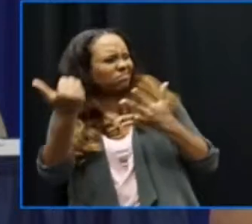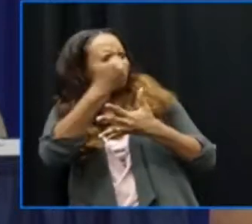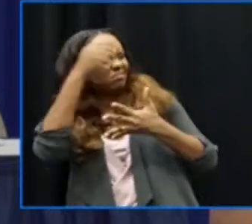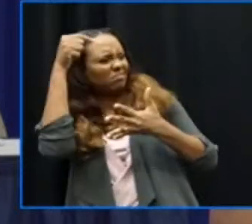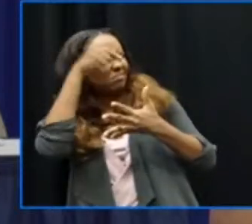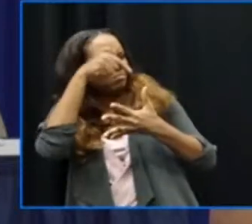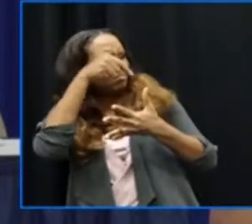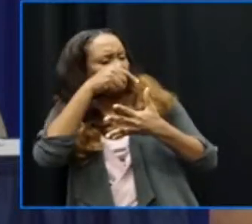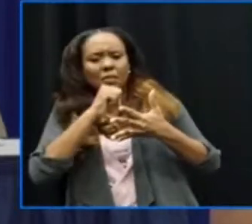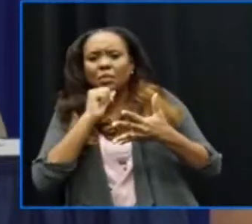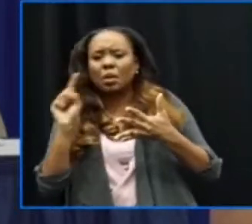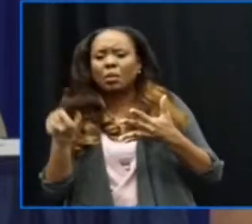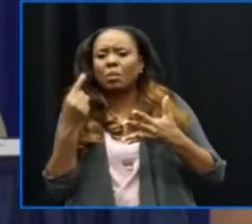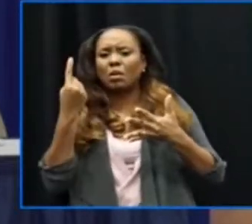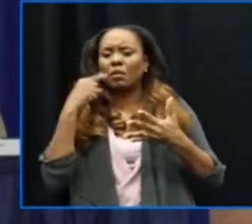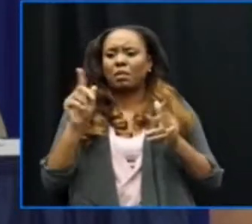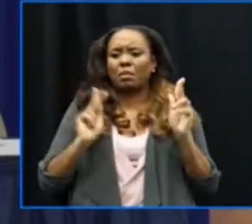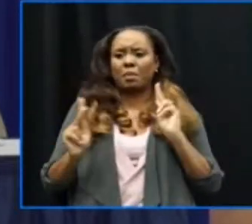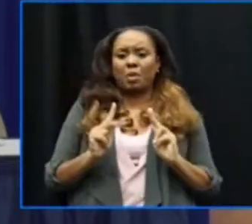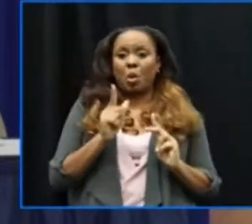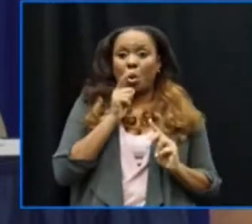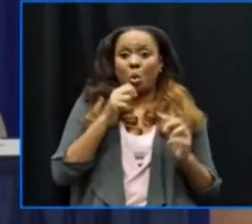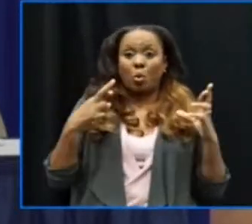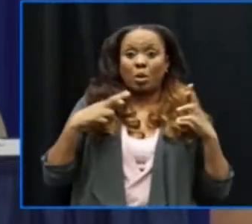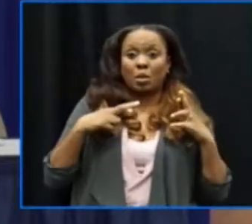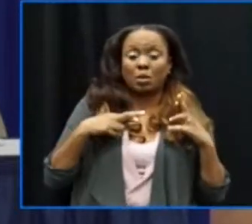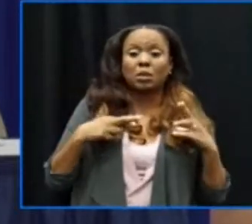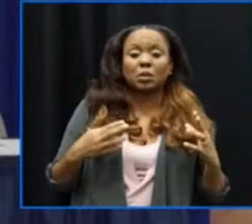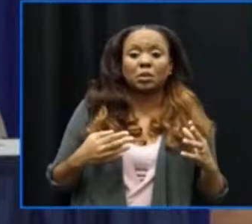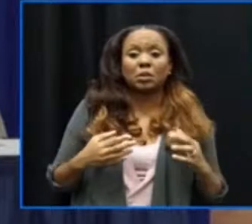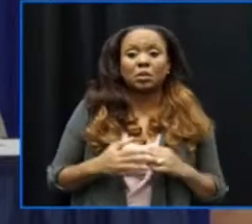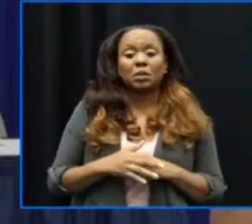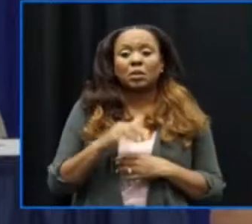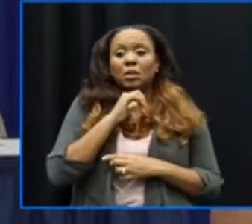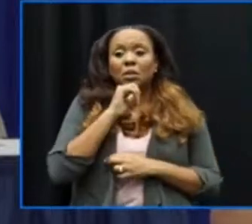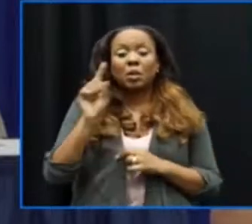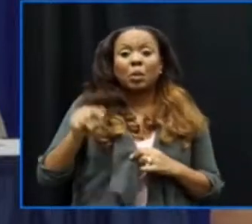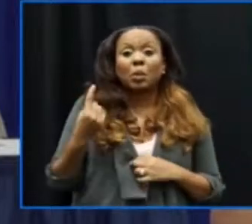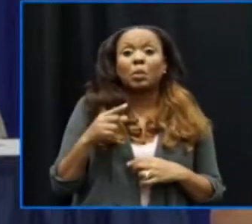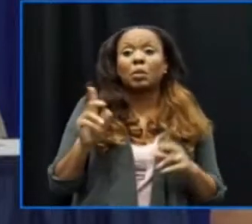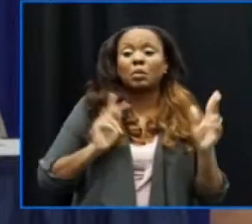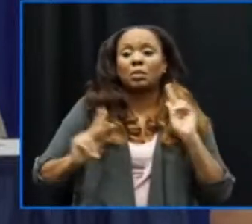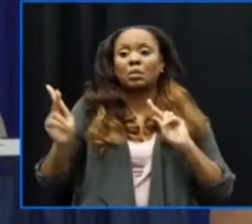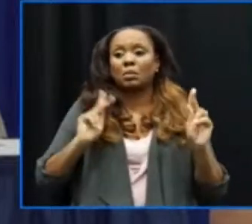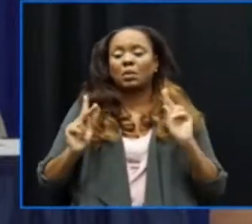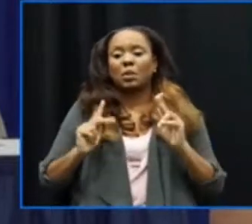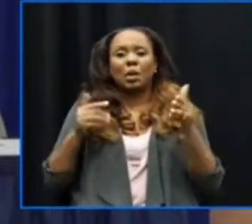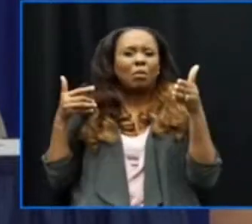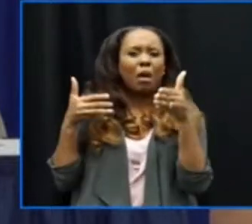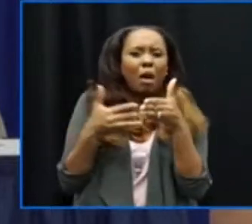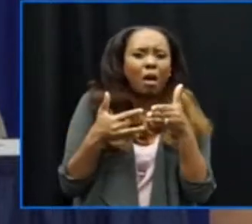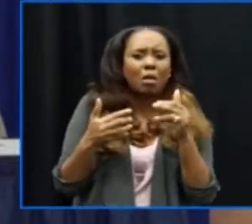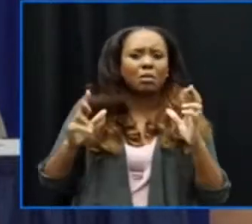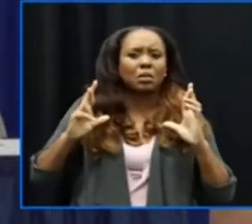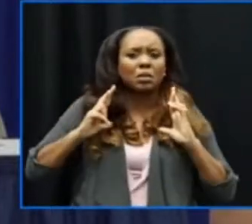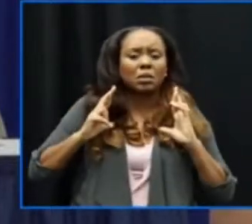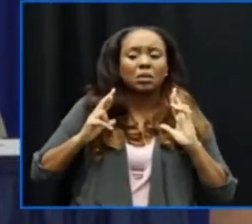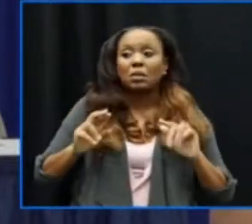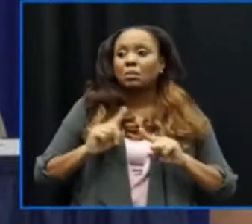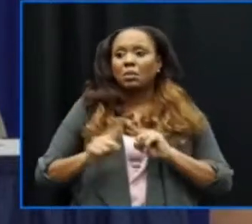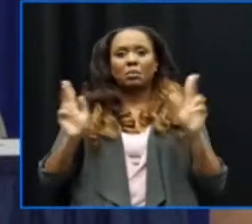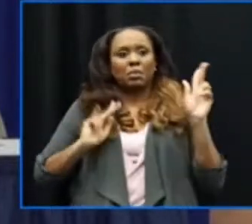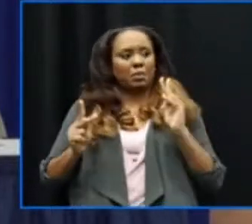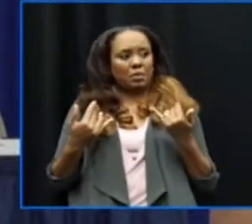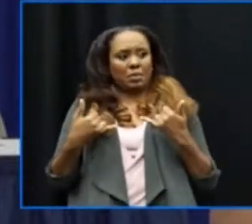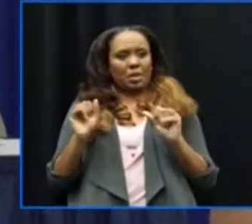not only for retirees or for those approaching retirement, but for people in